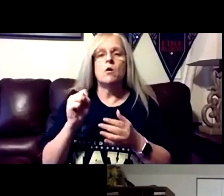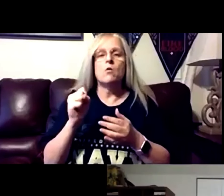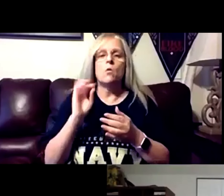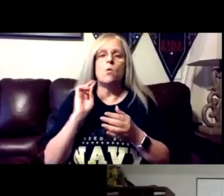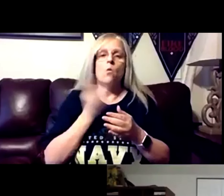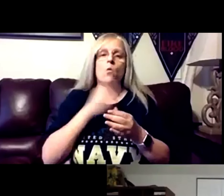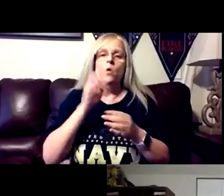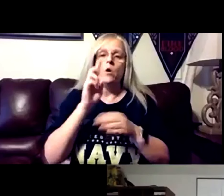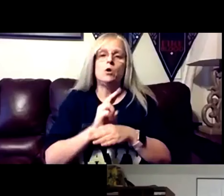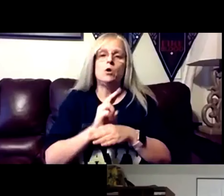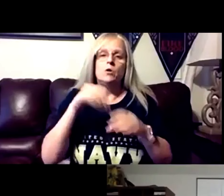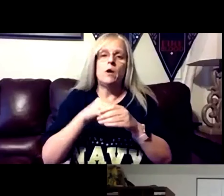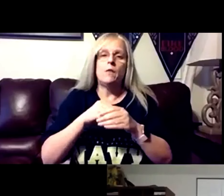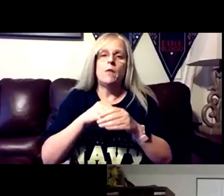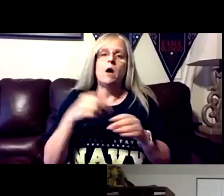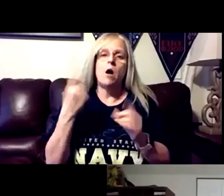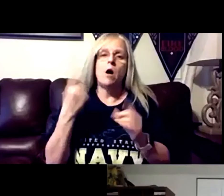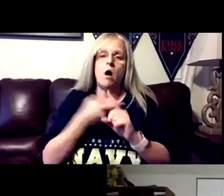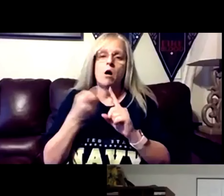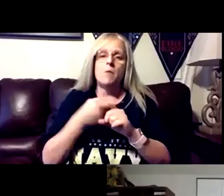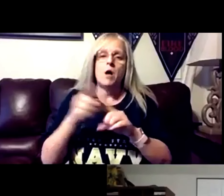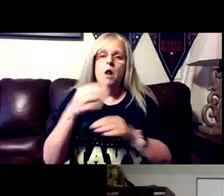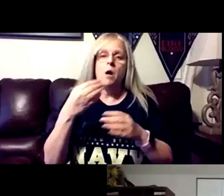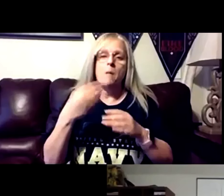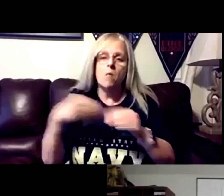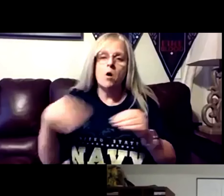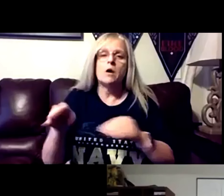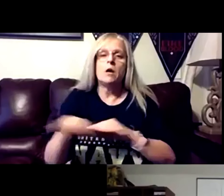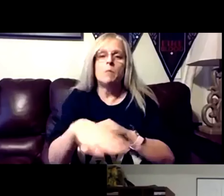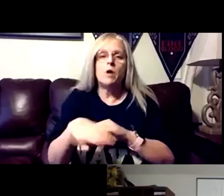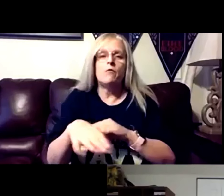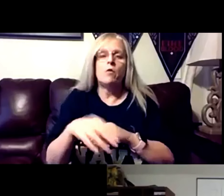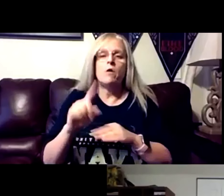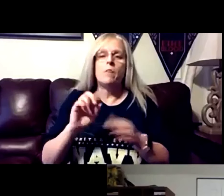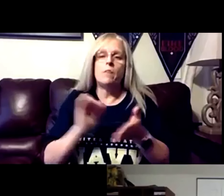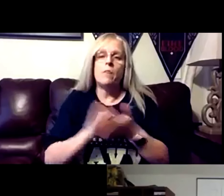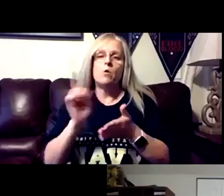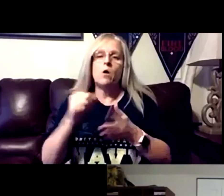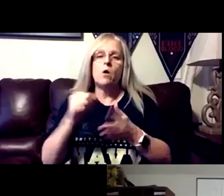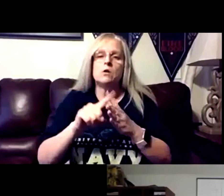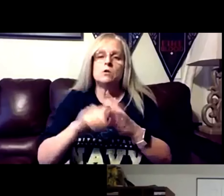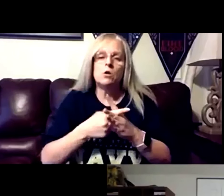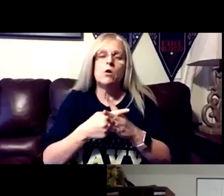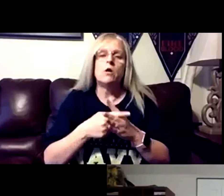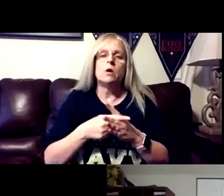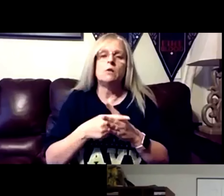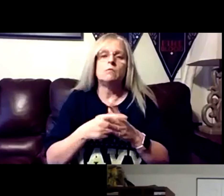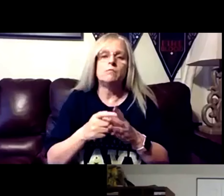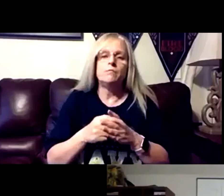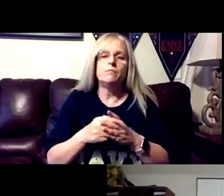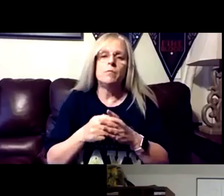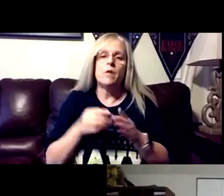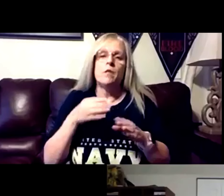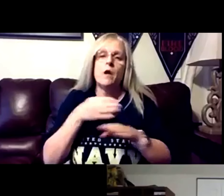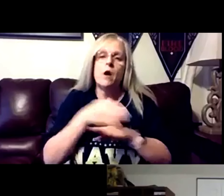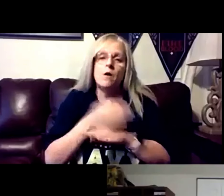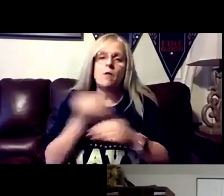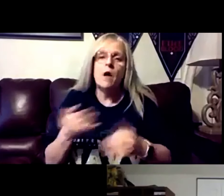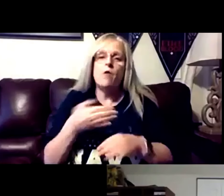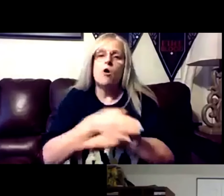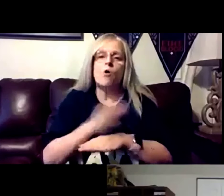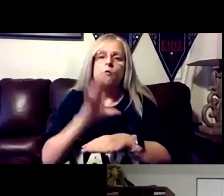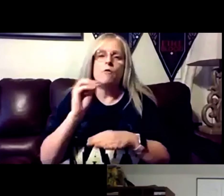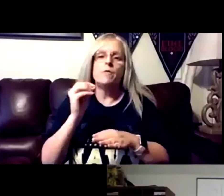automated marketing platform. That's where they started, and they've branched out, and today there are over 50 tools that ONPASSIVE